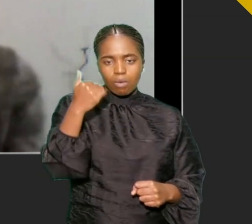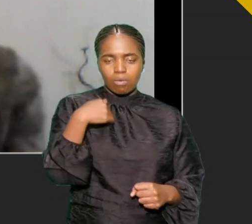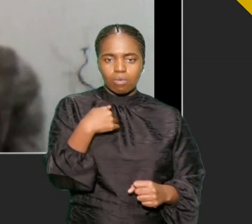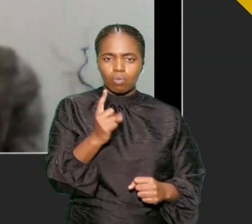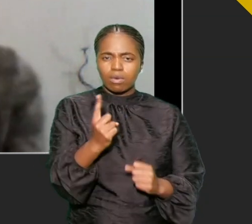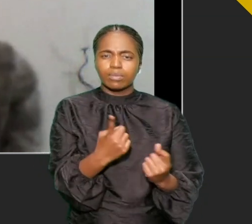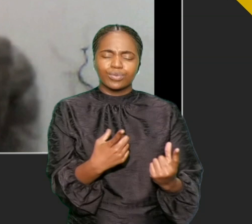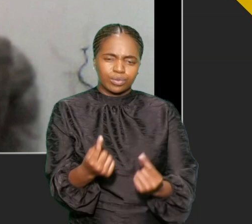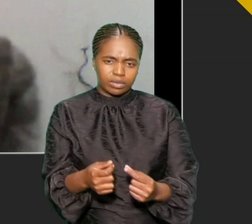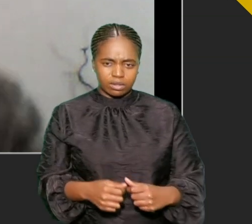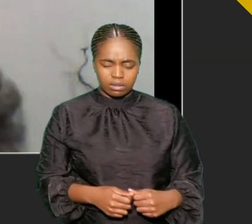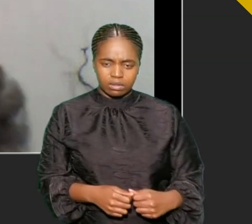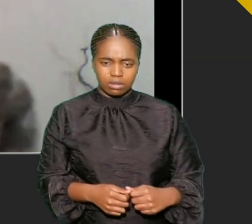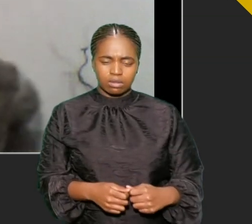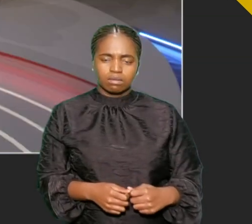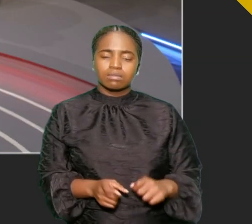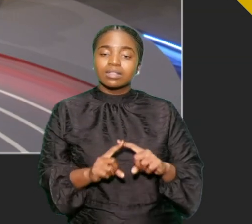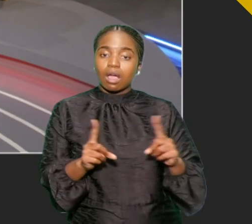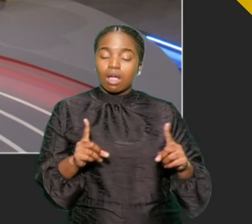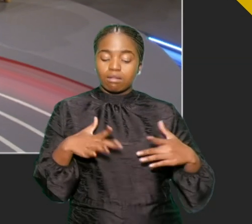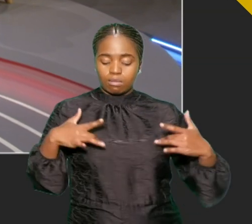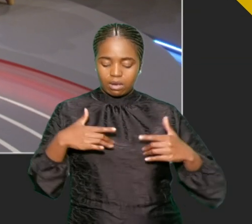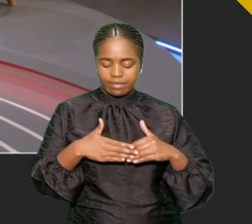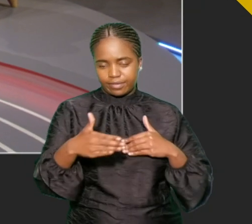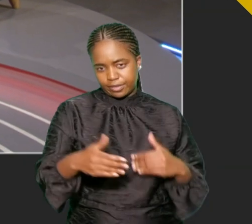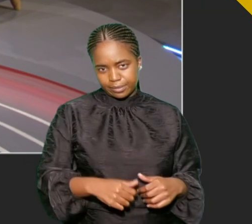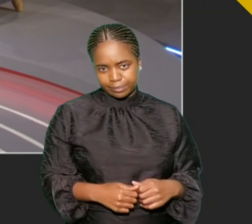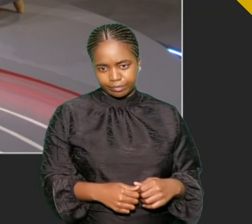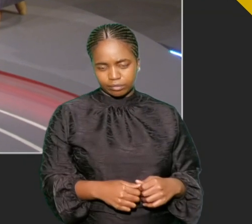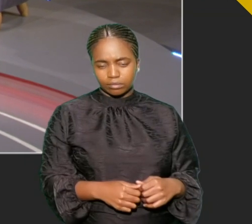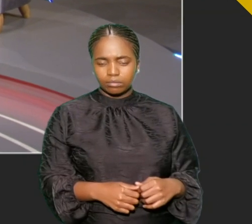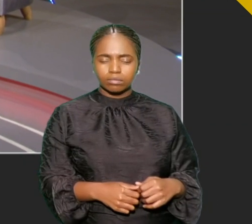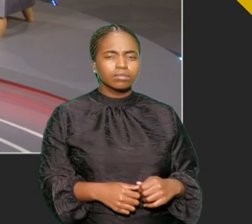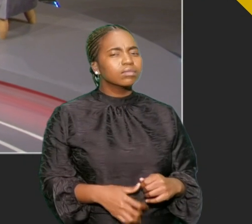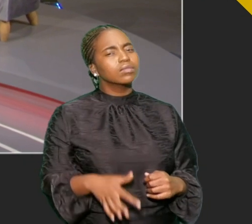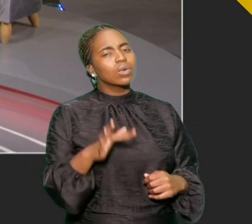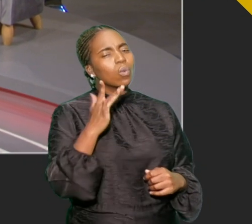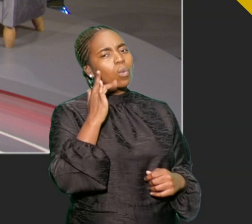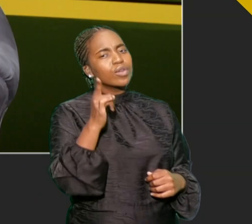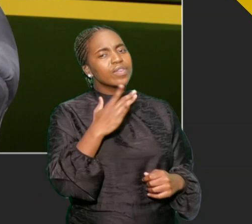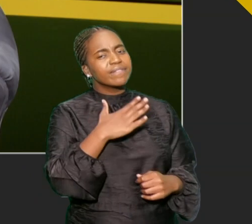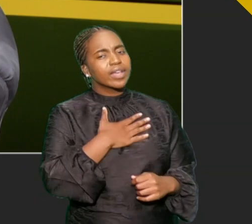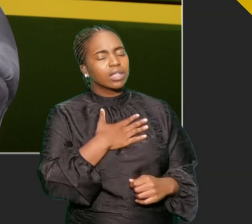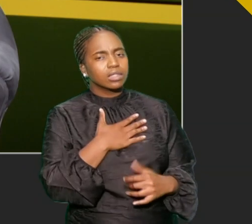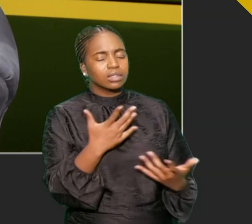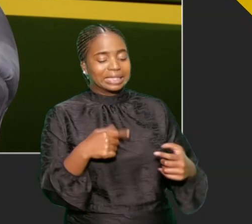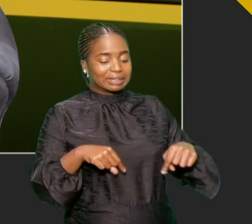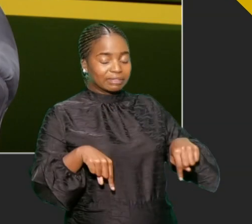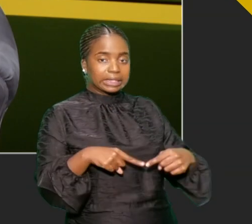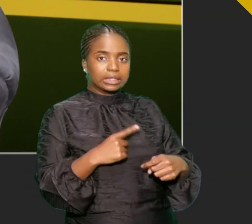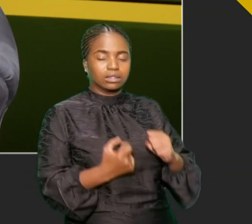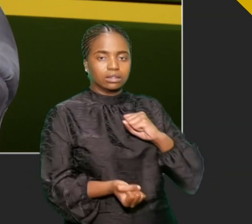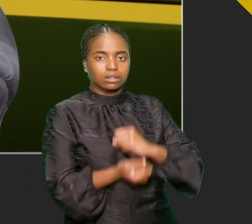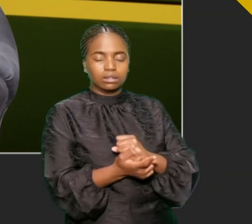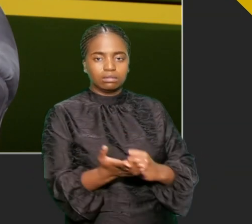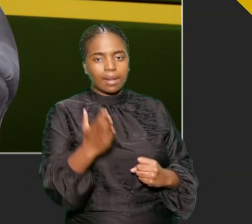for. So that's how I've been living my life. And at what stage, Shlampe, did you feel like fear was creeping up on